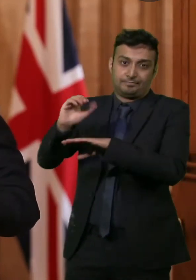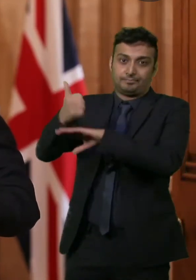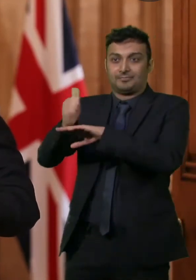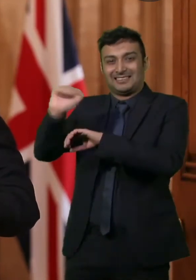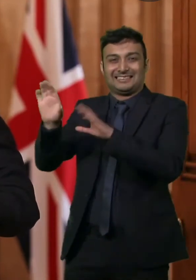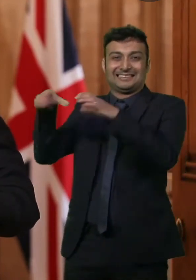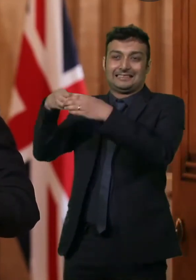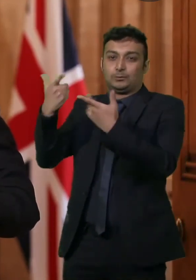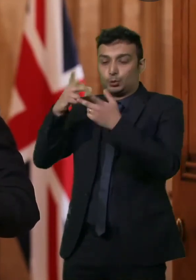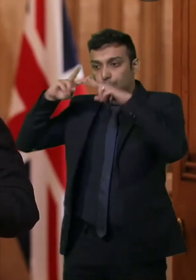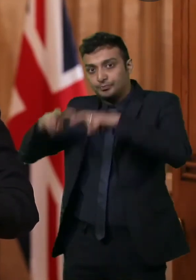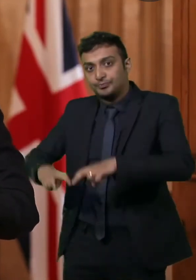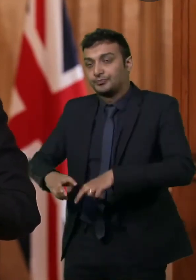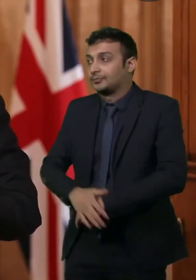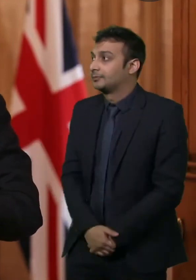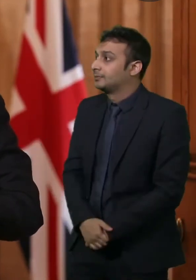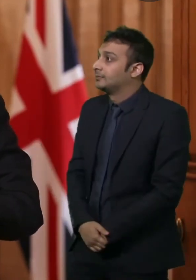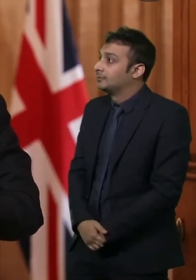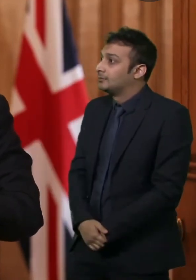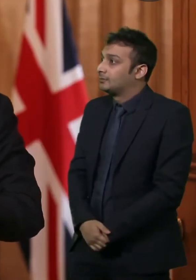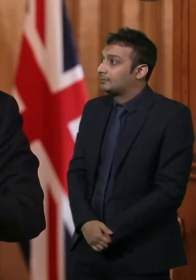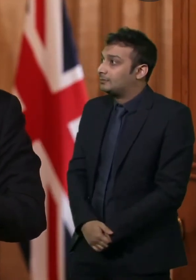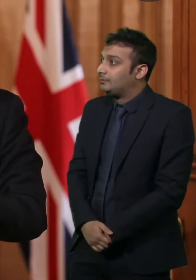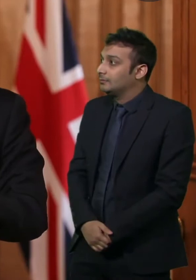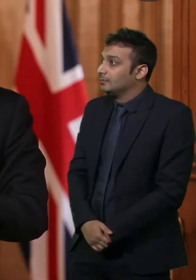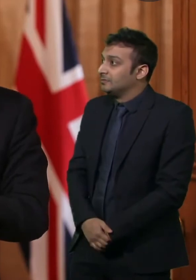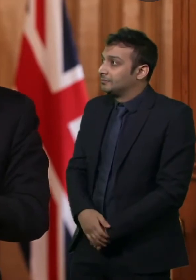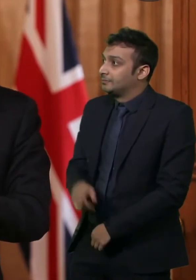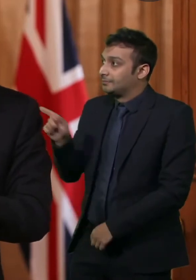was there a question for you? I don't think so. I don't think it was. Thank you. Sorry, thank you, Dominic.